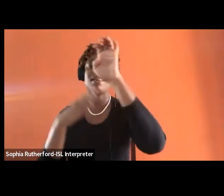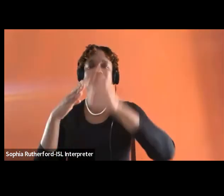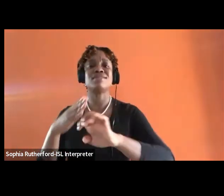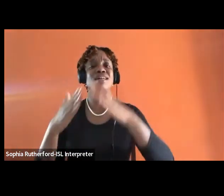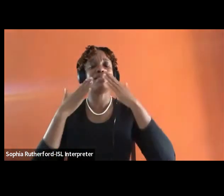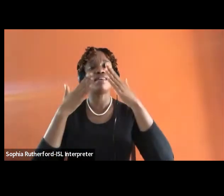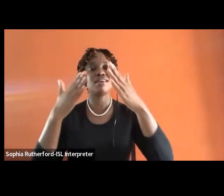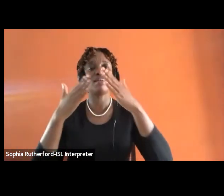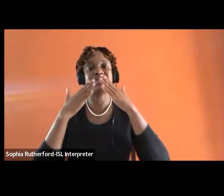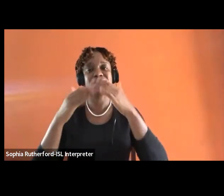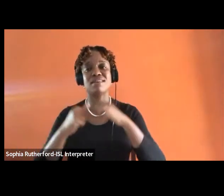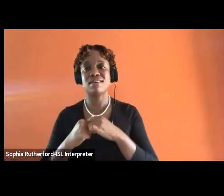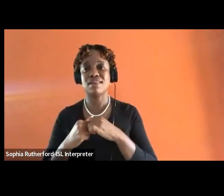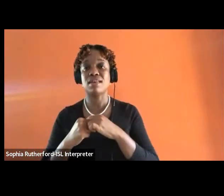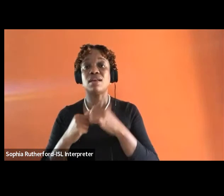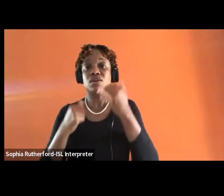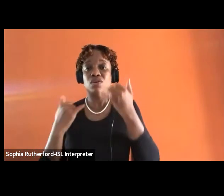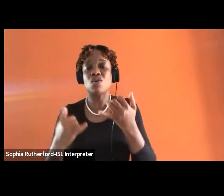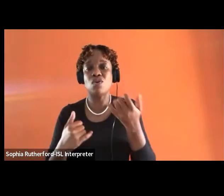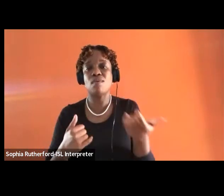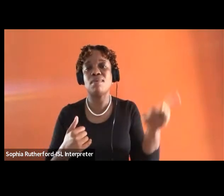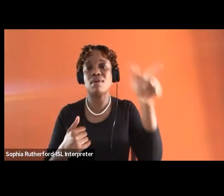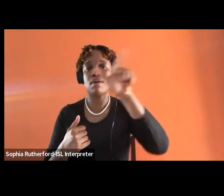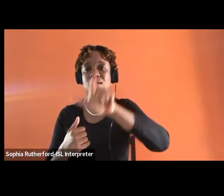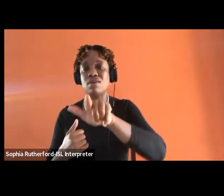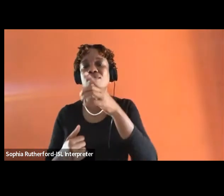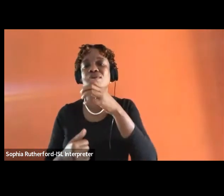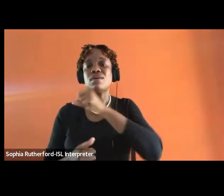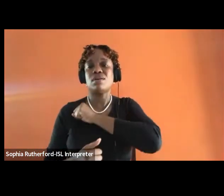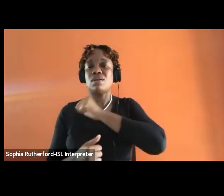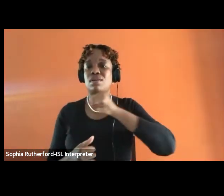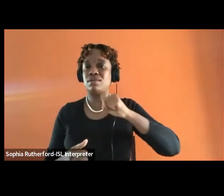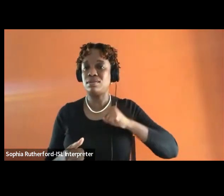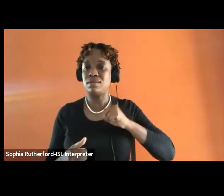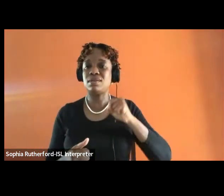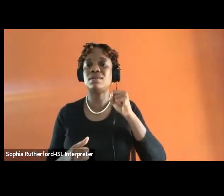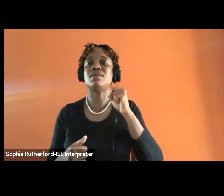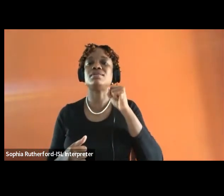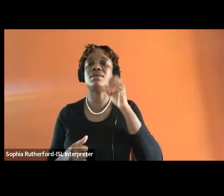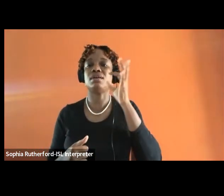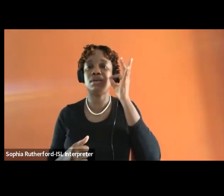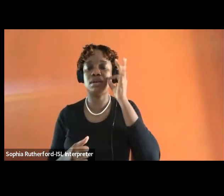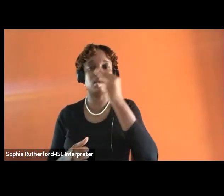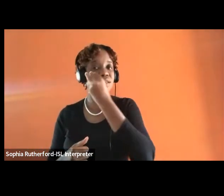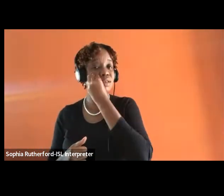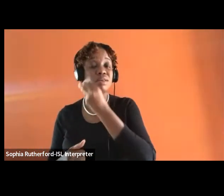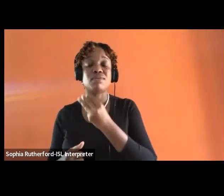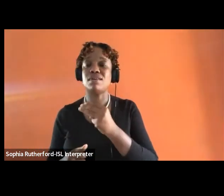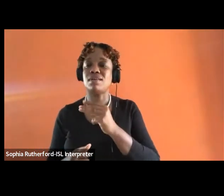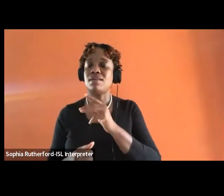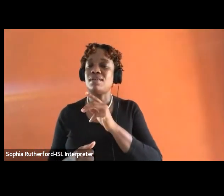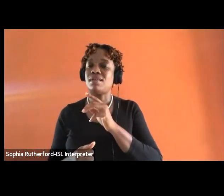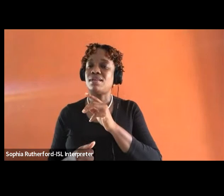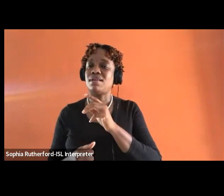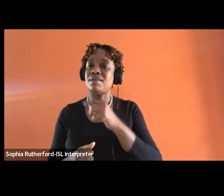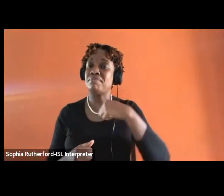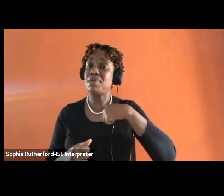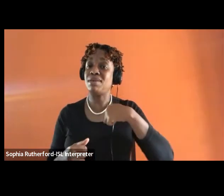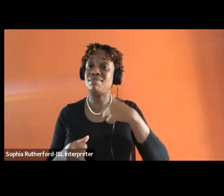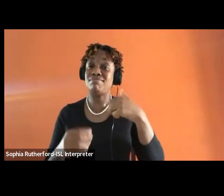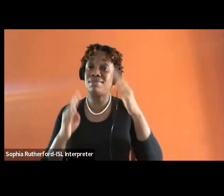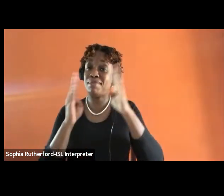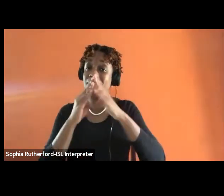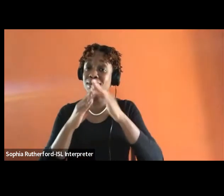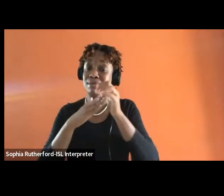over to Senator Morris for the closing remarks. It was my pleasure chairing the